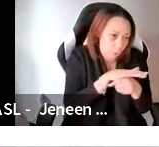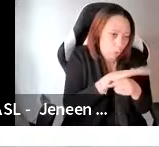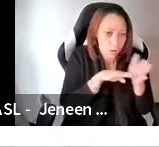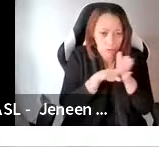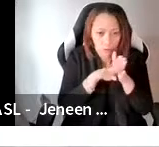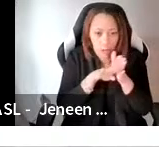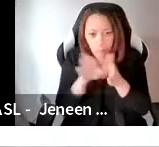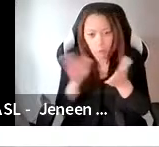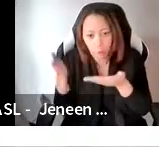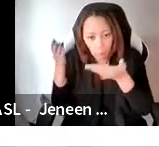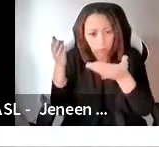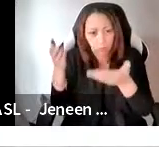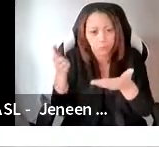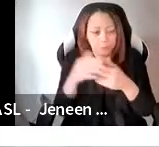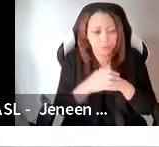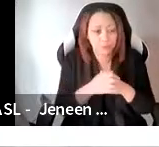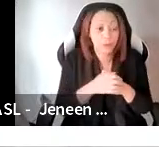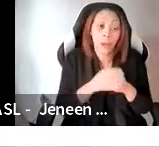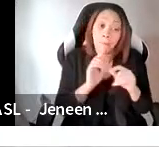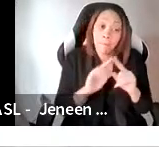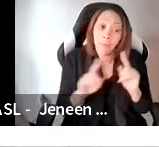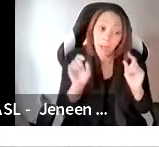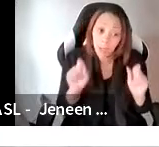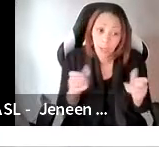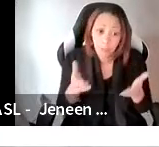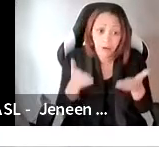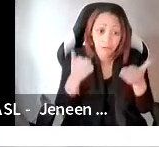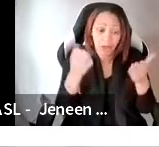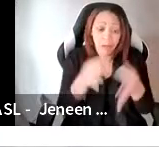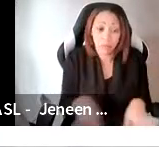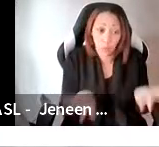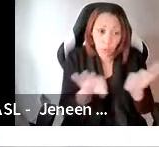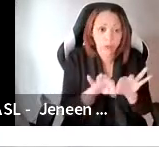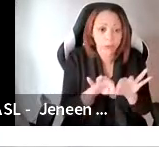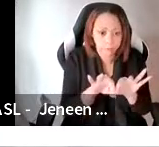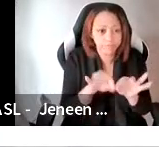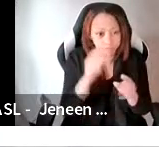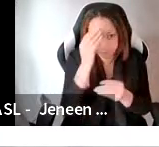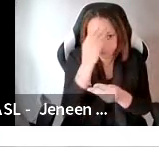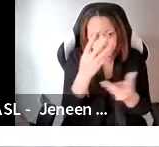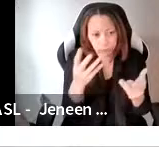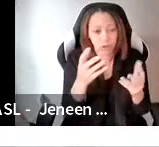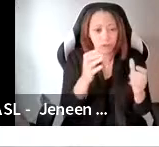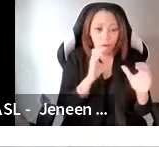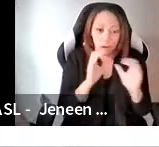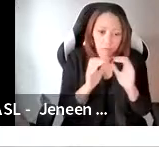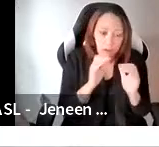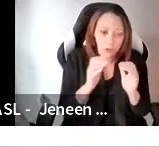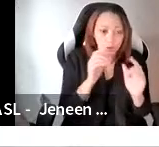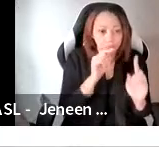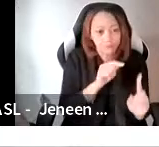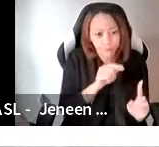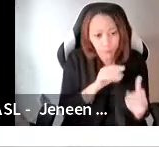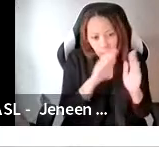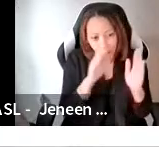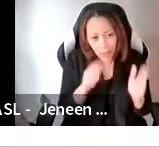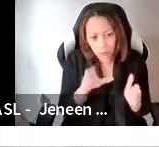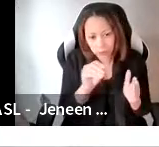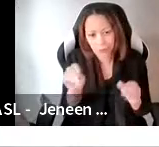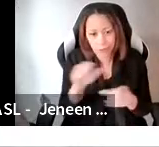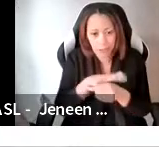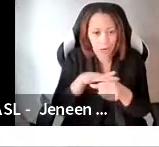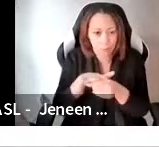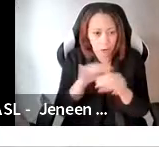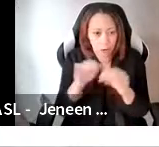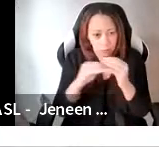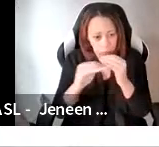proposals. But it can provide important common ground, as Sarit mentioned, for conversations about housing and neighborhood stability.